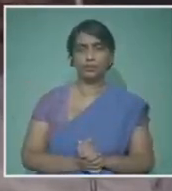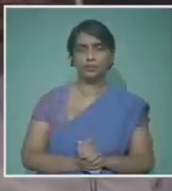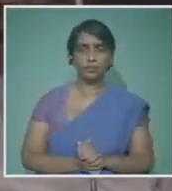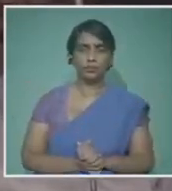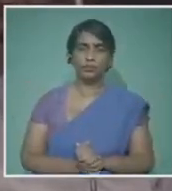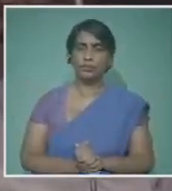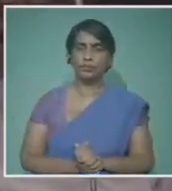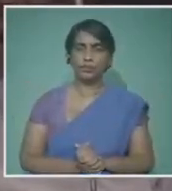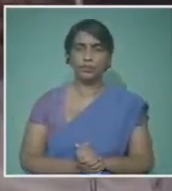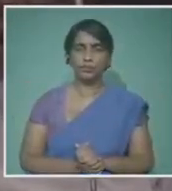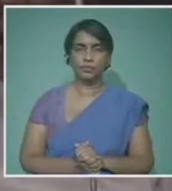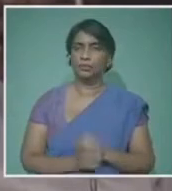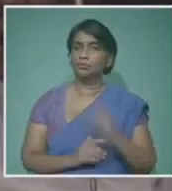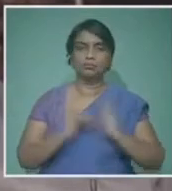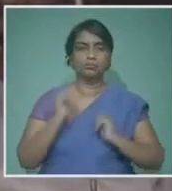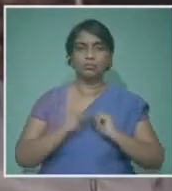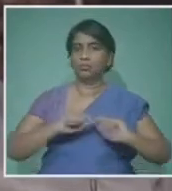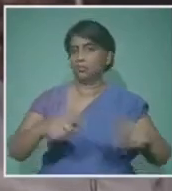defang kriyaatmaka wenna